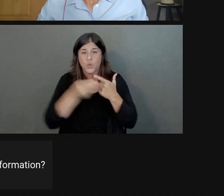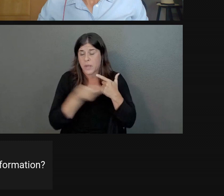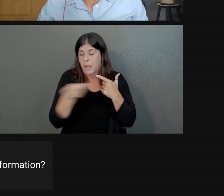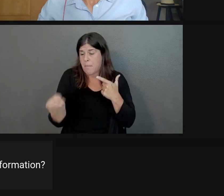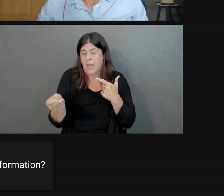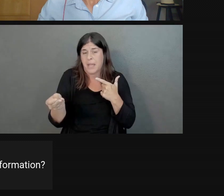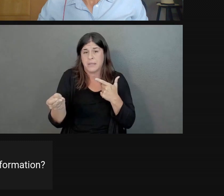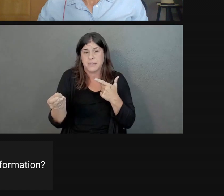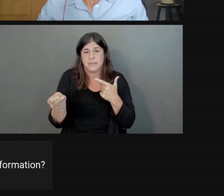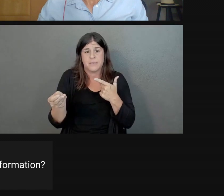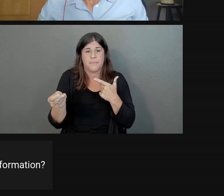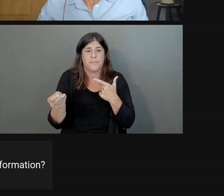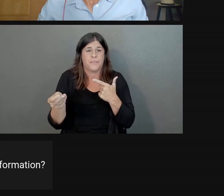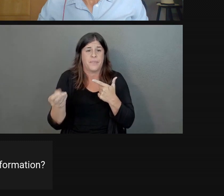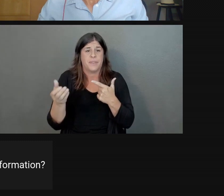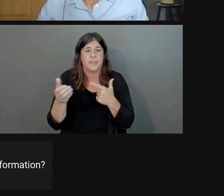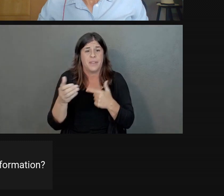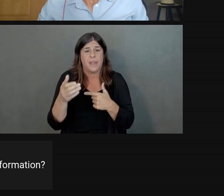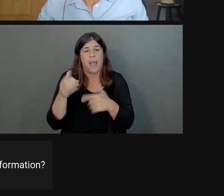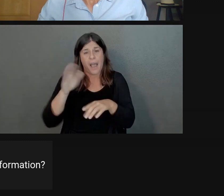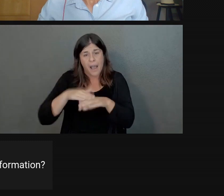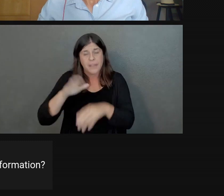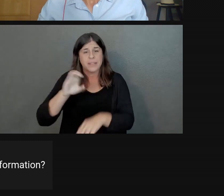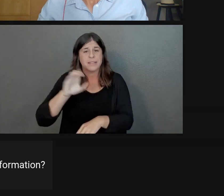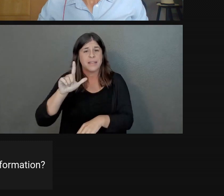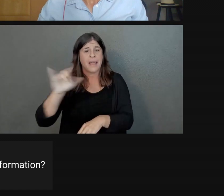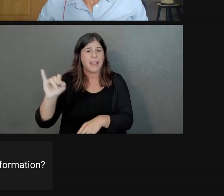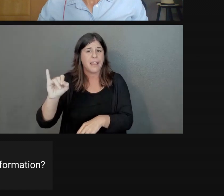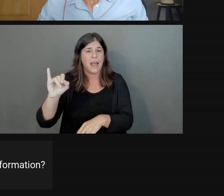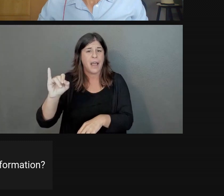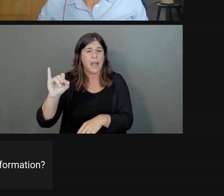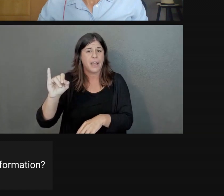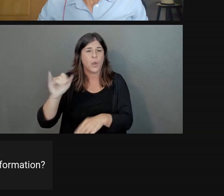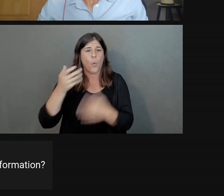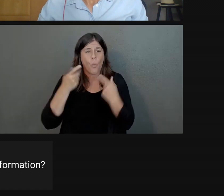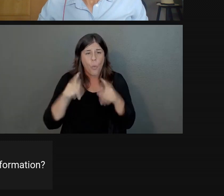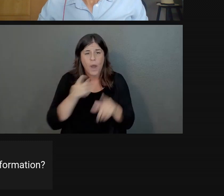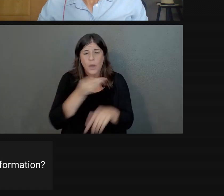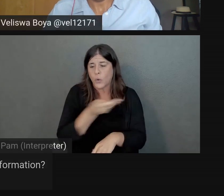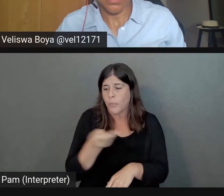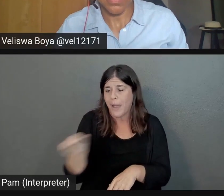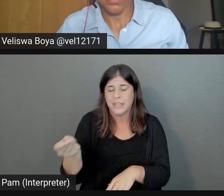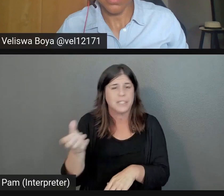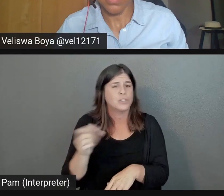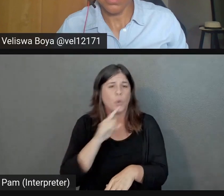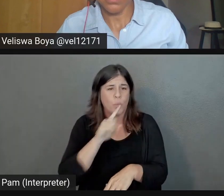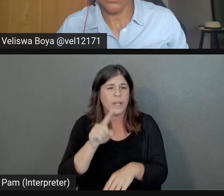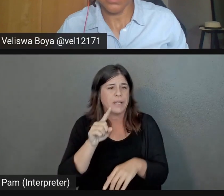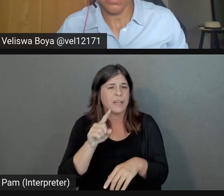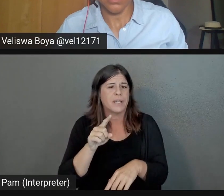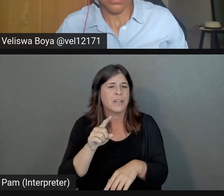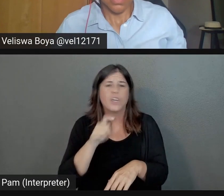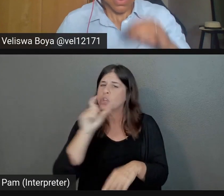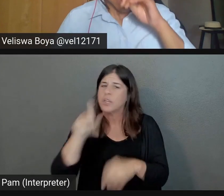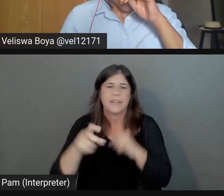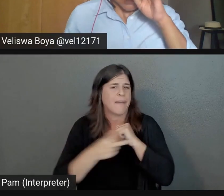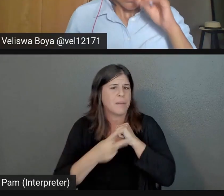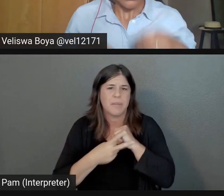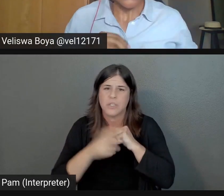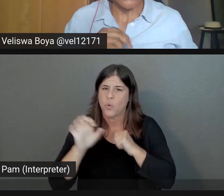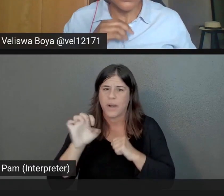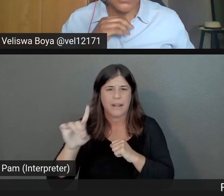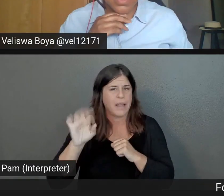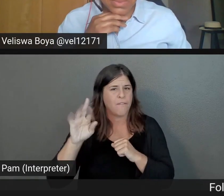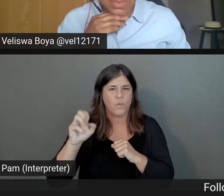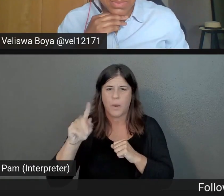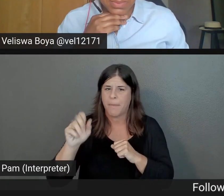a JSON blob directly on the CLI while you're passing in. So it need not be stored in CloudFormation, right?